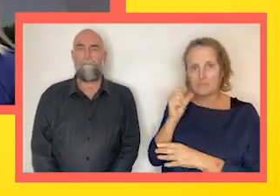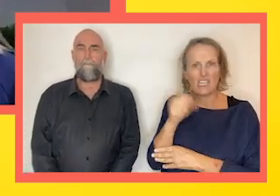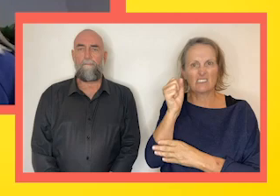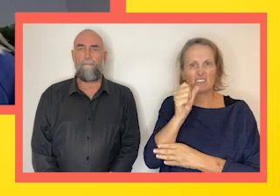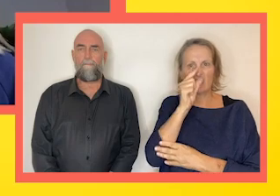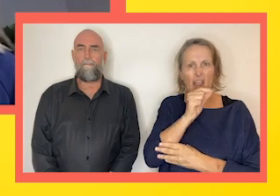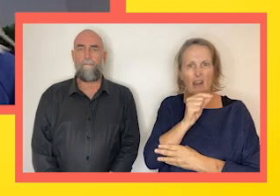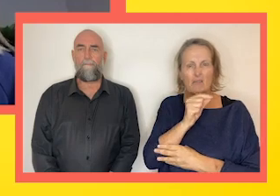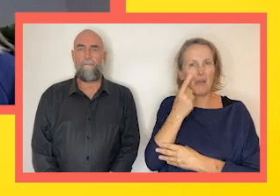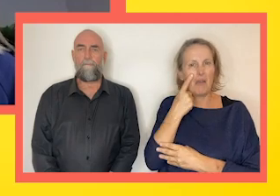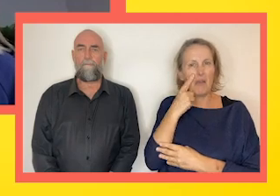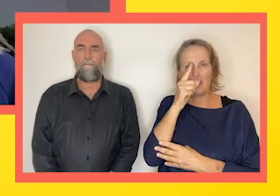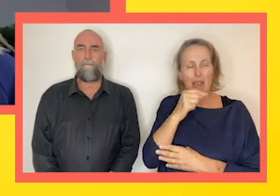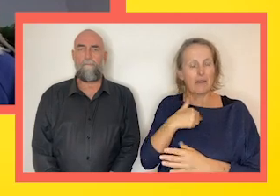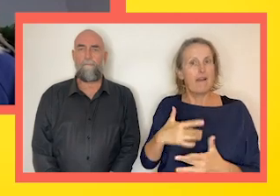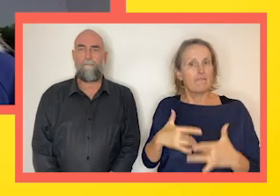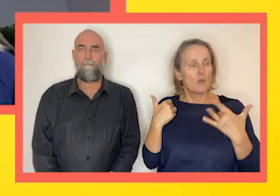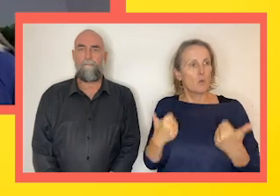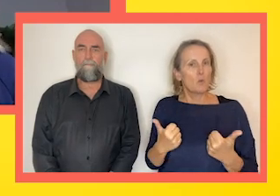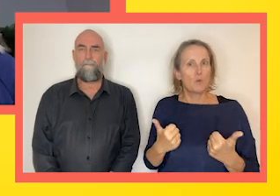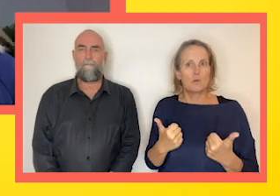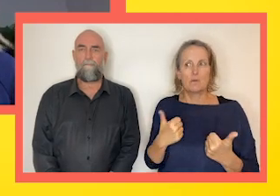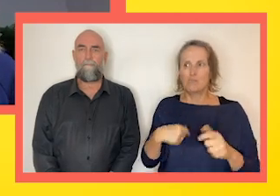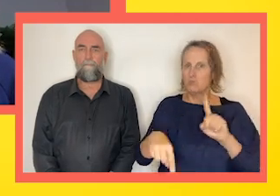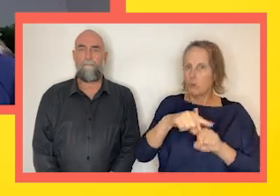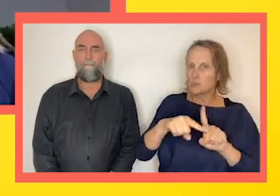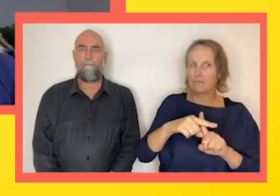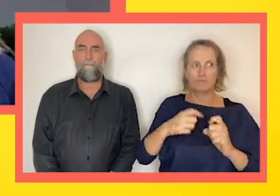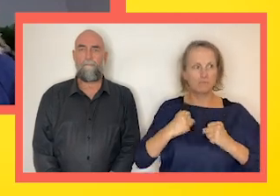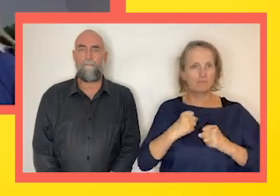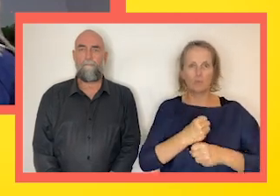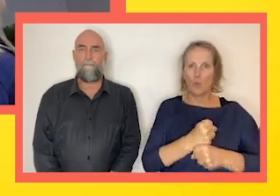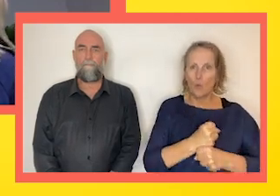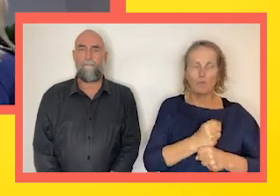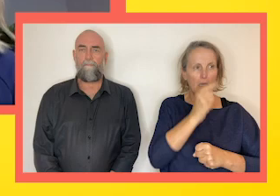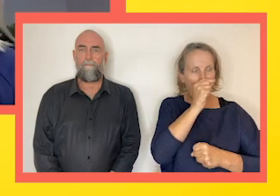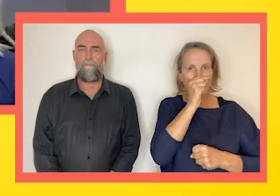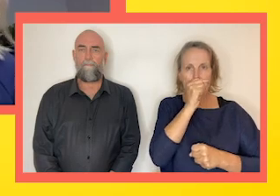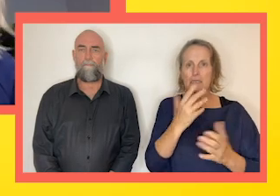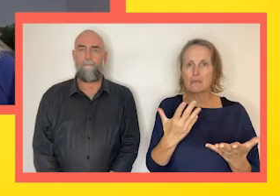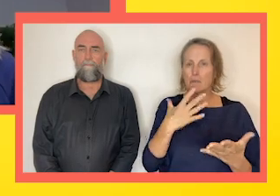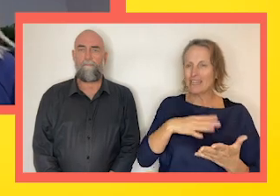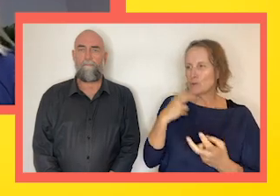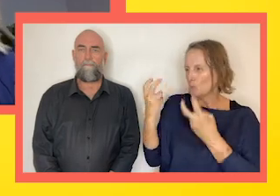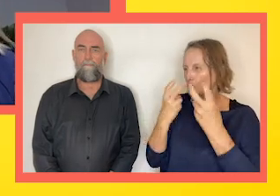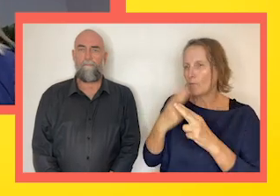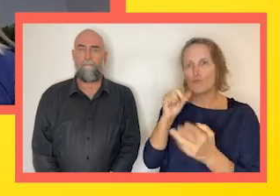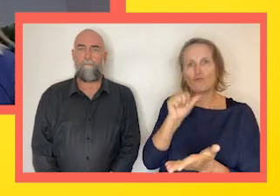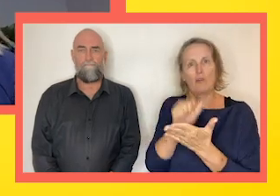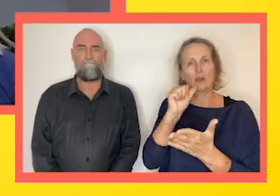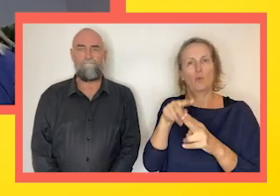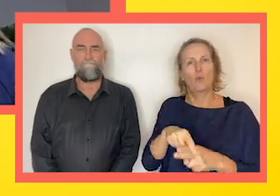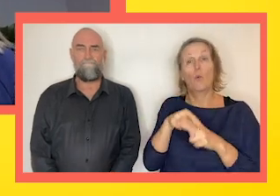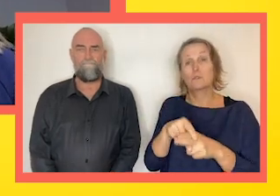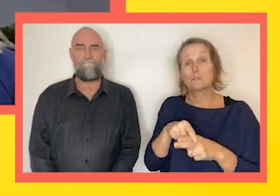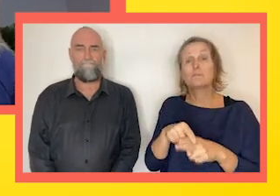might actually have a shot at this. Like, I feel really good in the saddle. It was just a matter of finding the right horse.